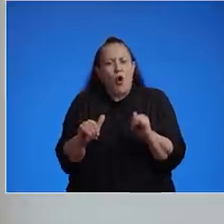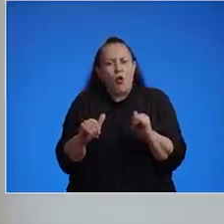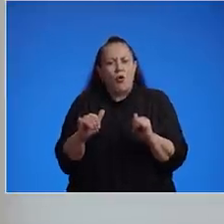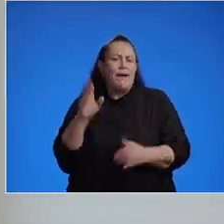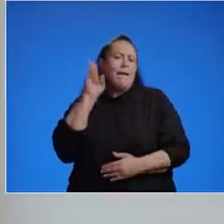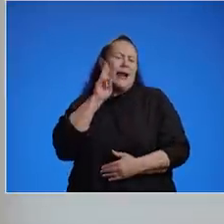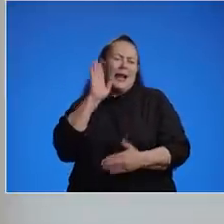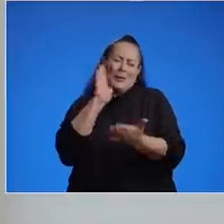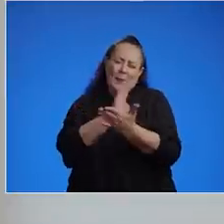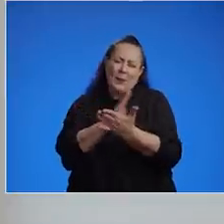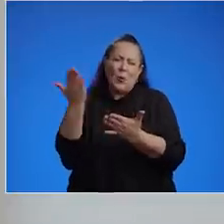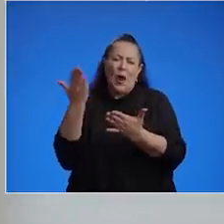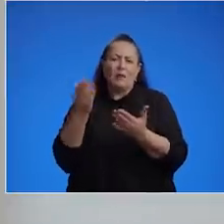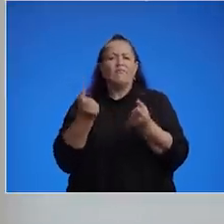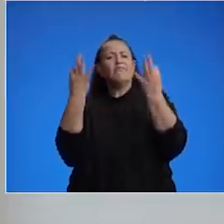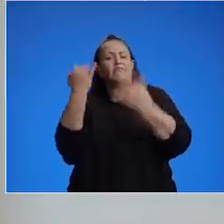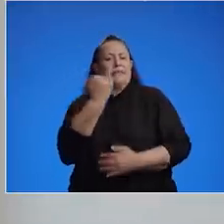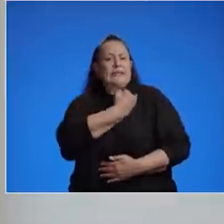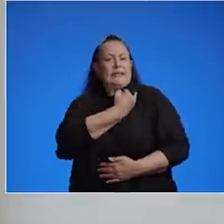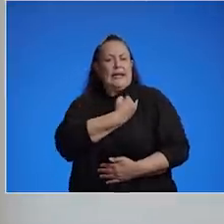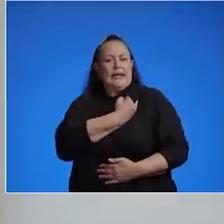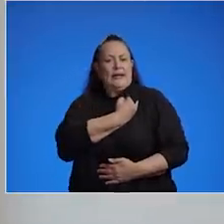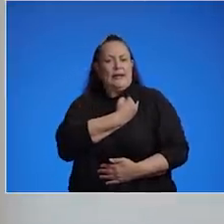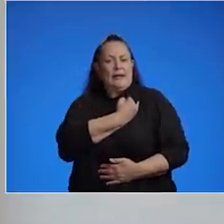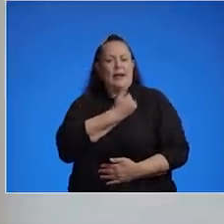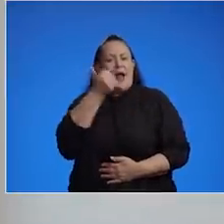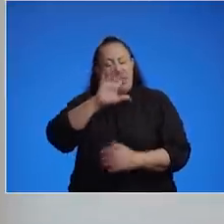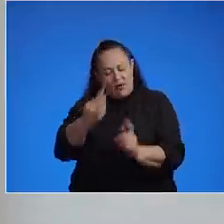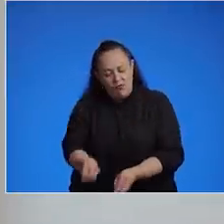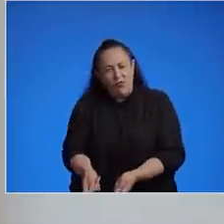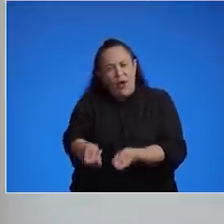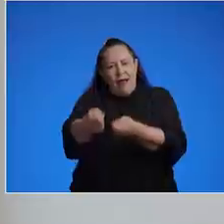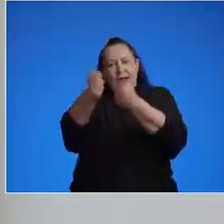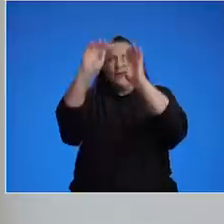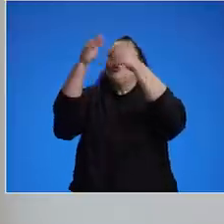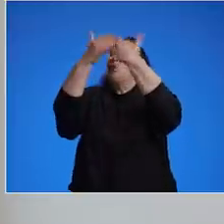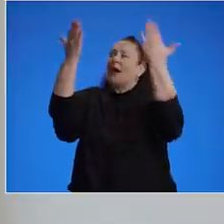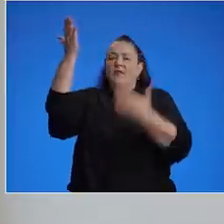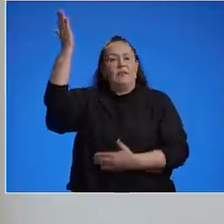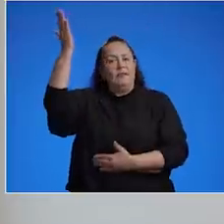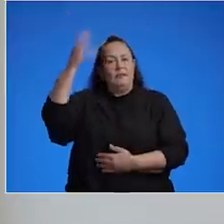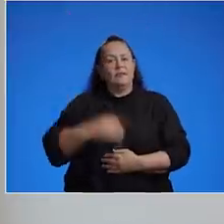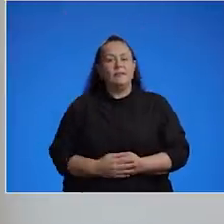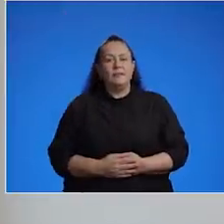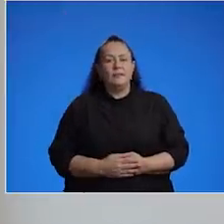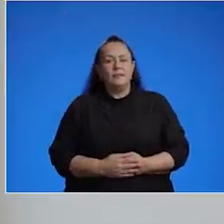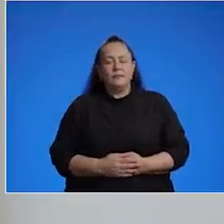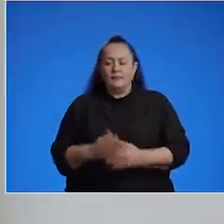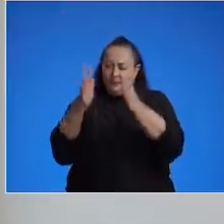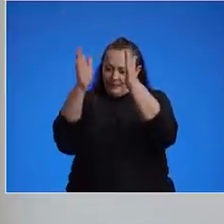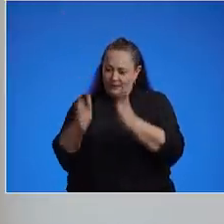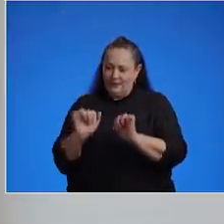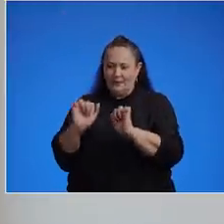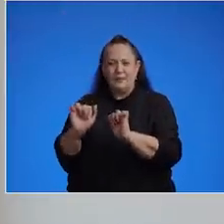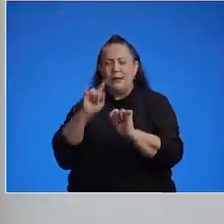beyond the influence of sinners, and raised up above the heavens. One who would not need